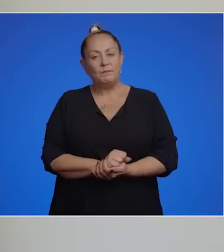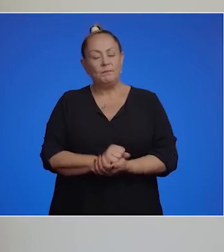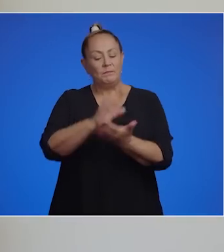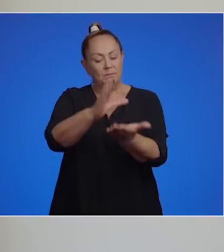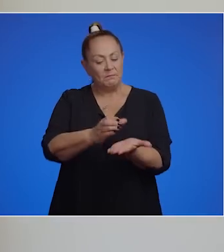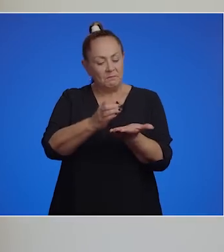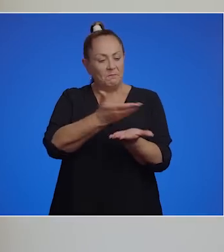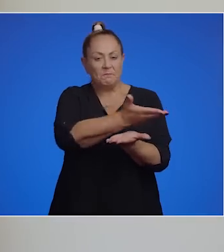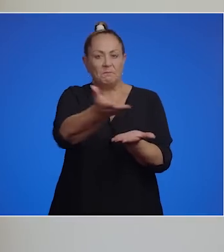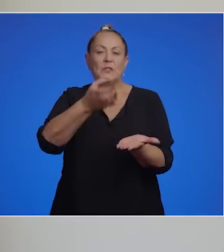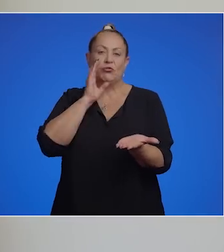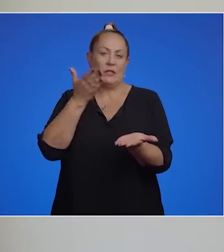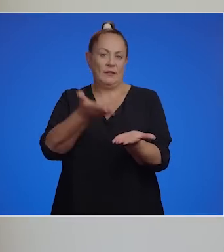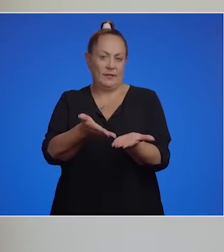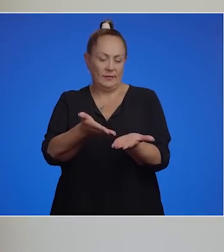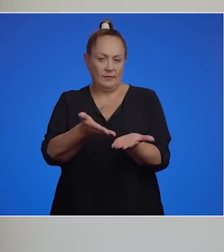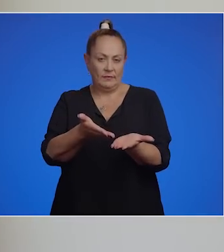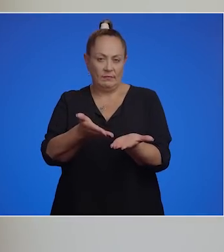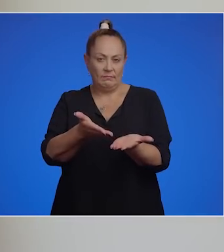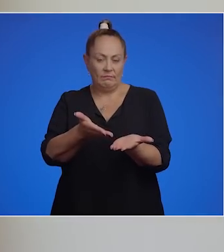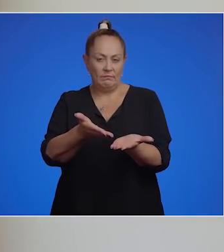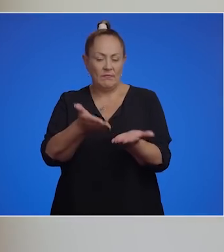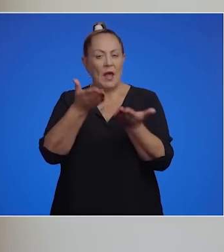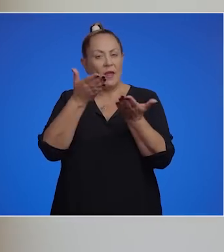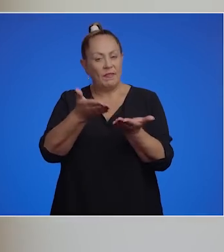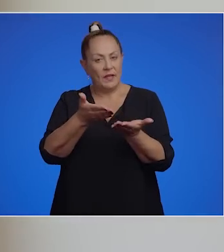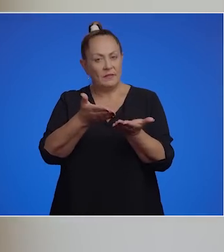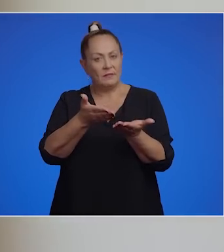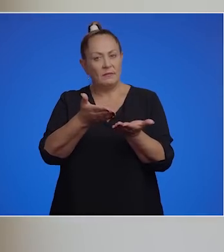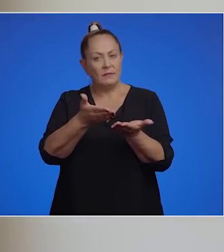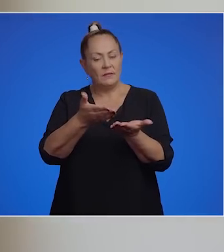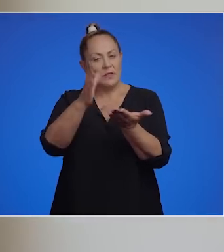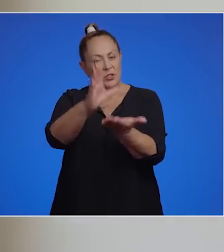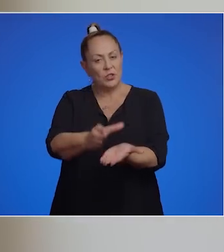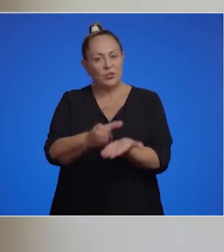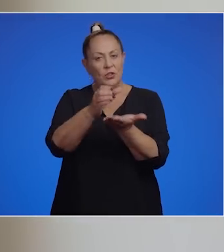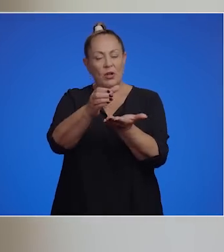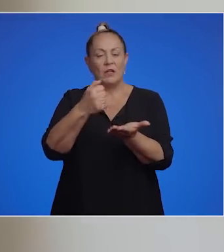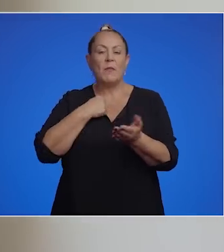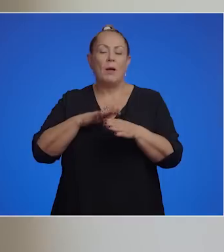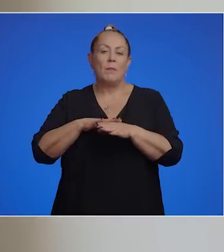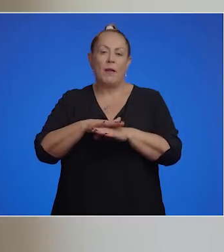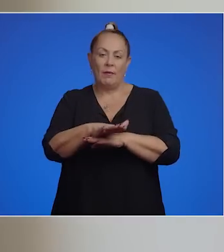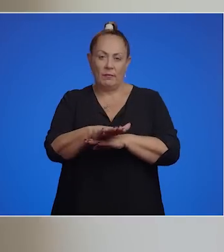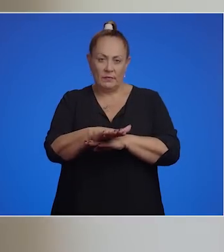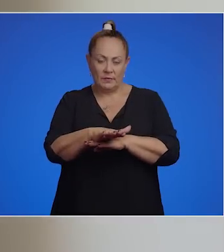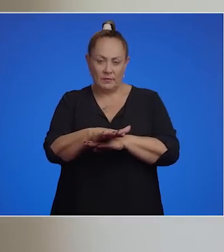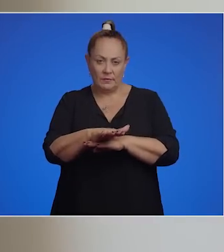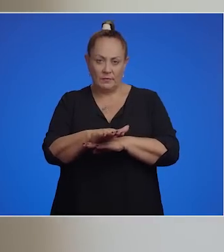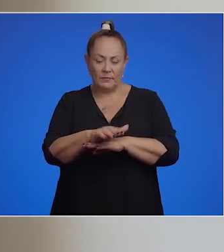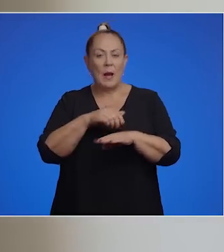"Take this, all of you, and drink from it. For this is the chalice of my